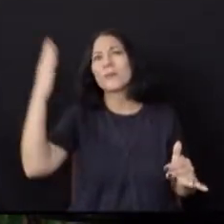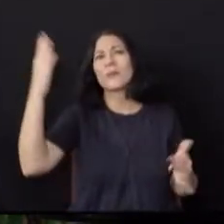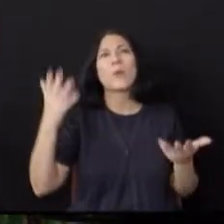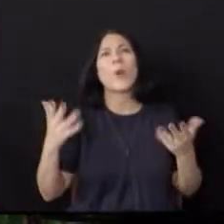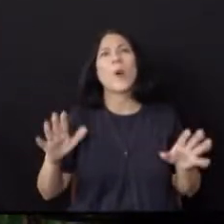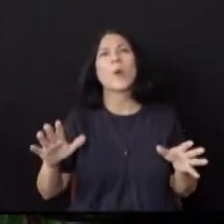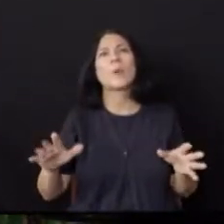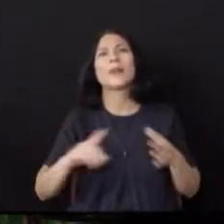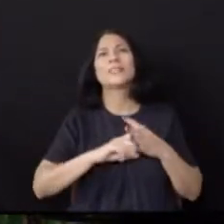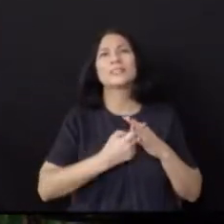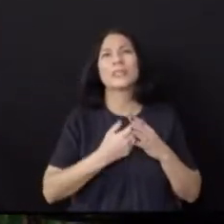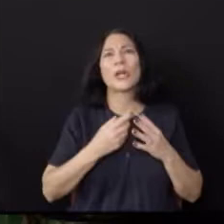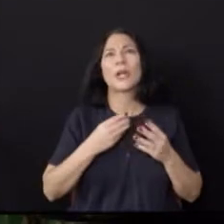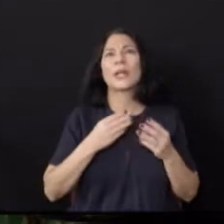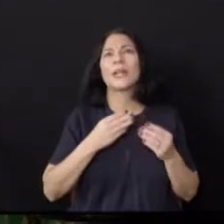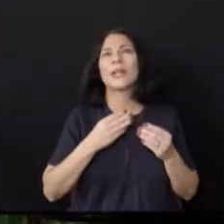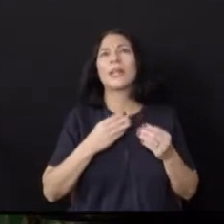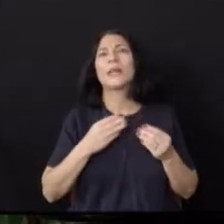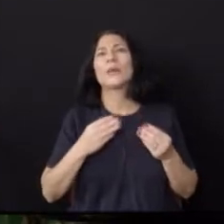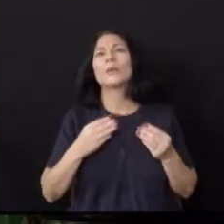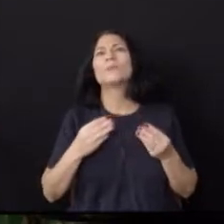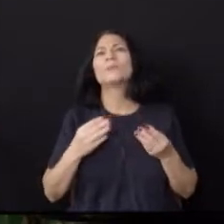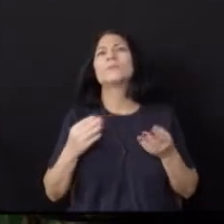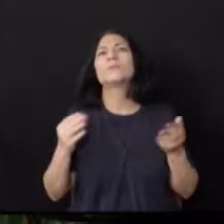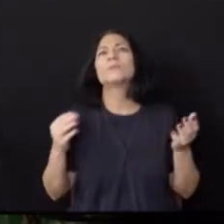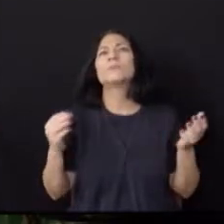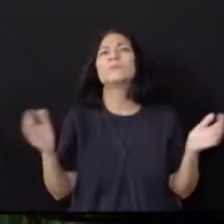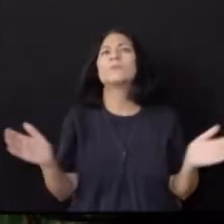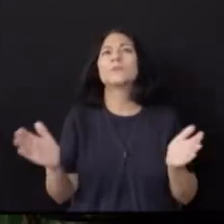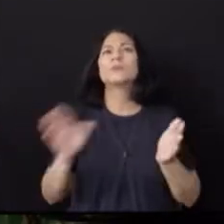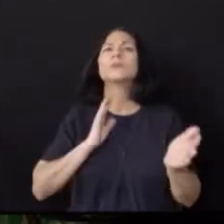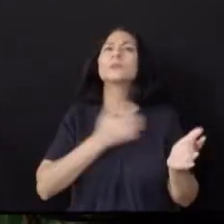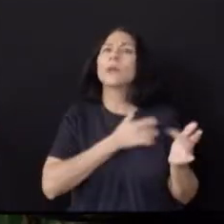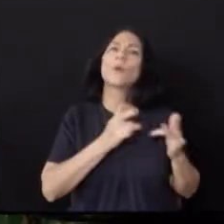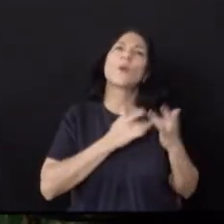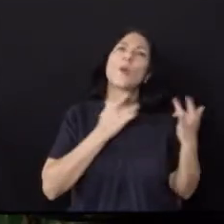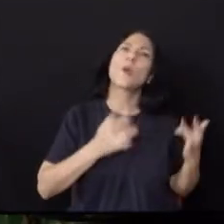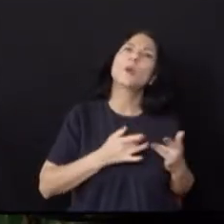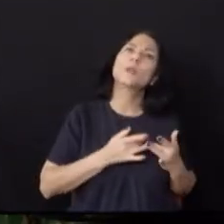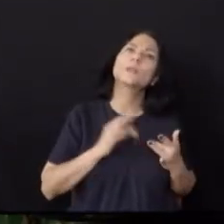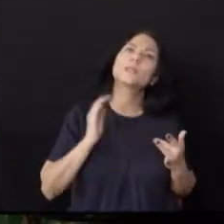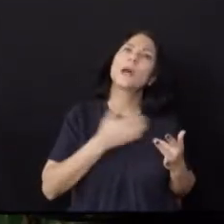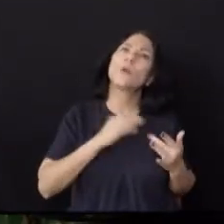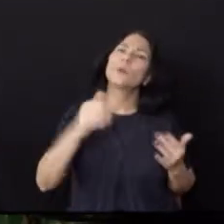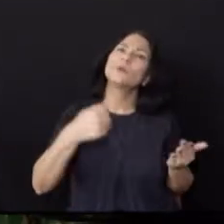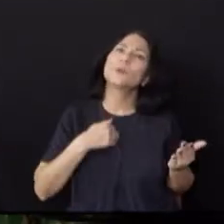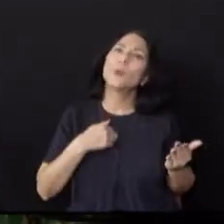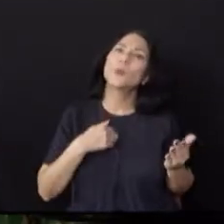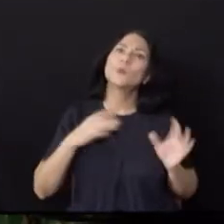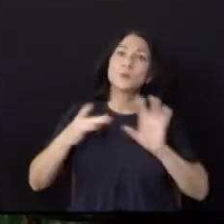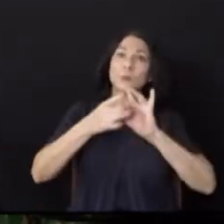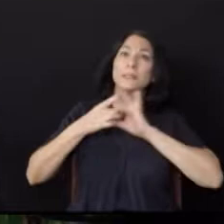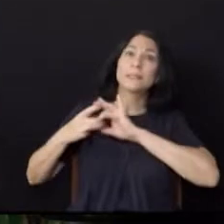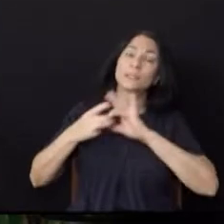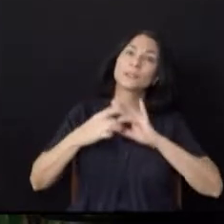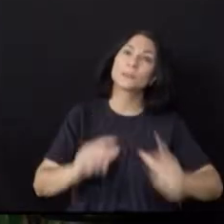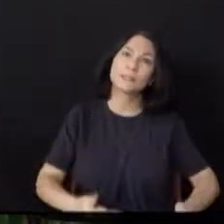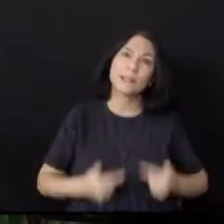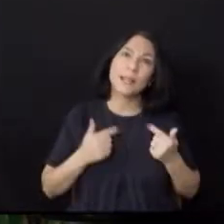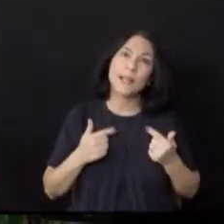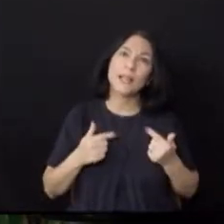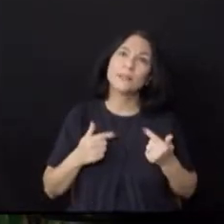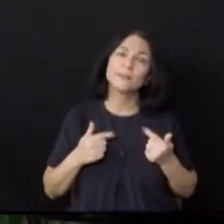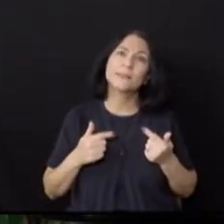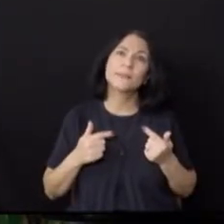to minister to hearts, to souls, to relationships, to lives, Lord, that are